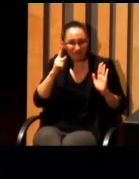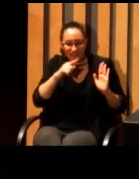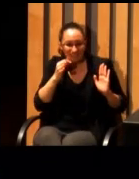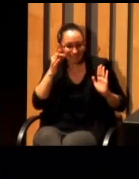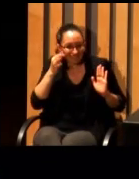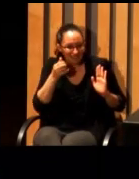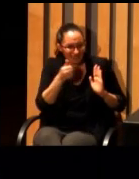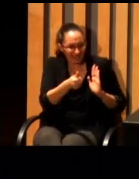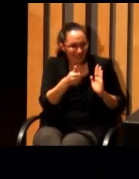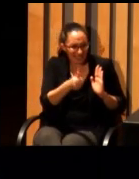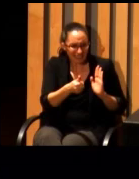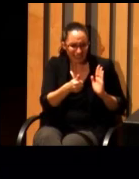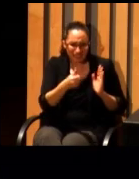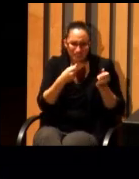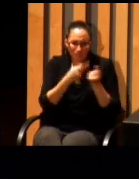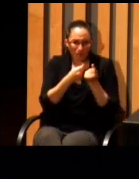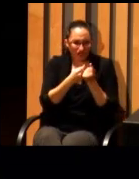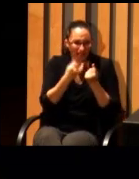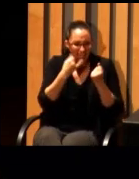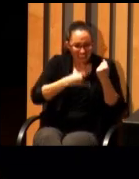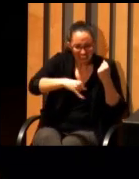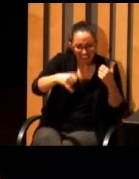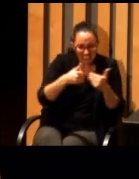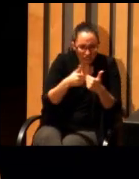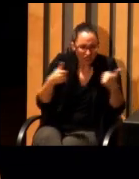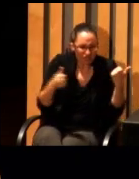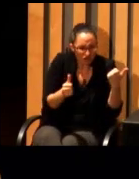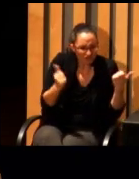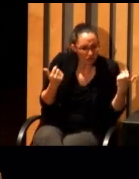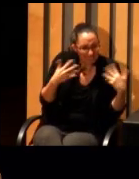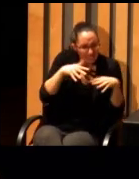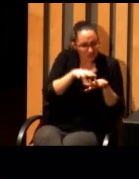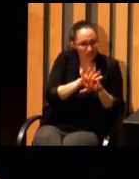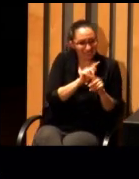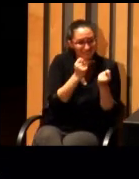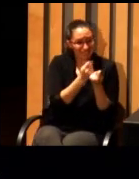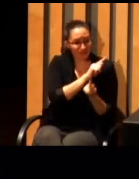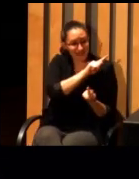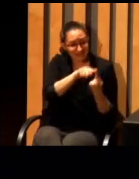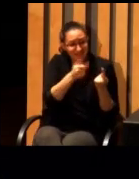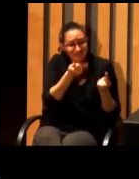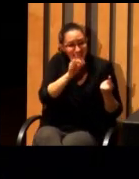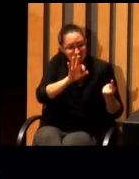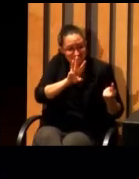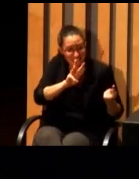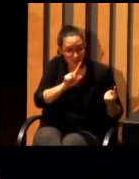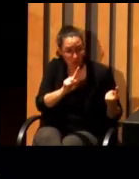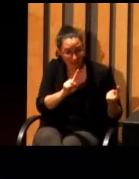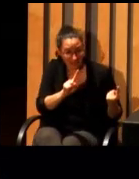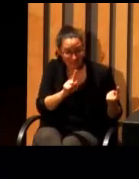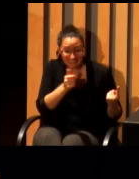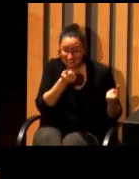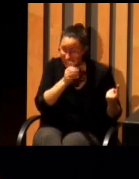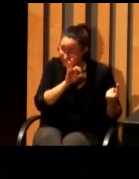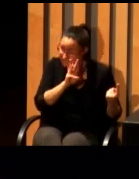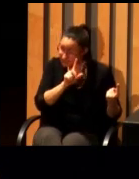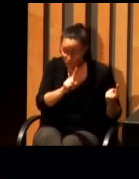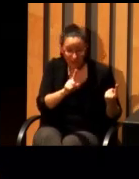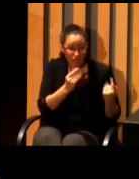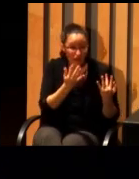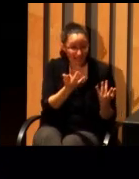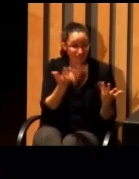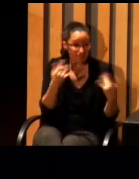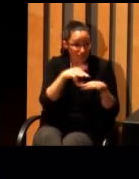known segregationist who refused to integrate his team until 1961. 1961, he